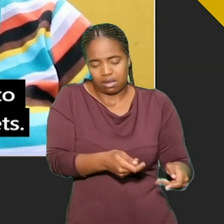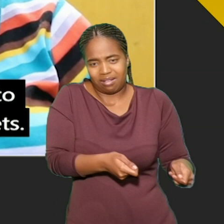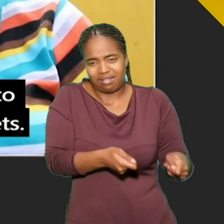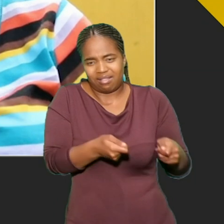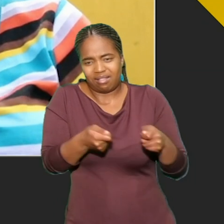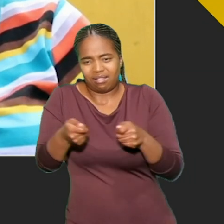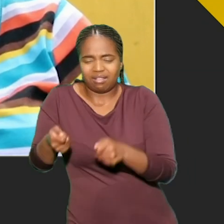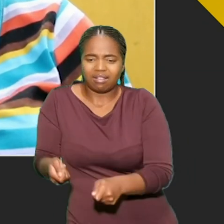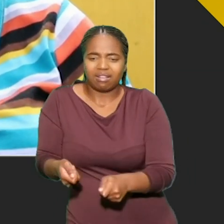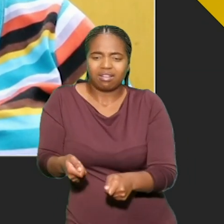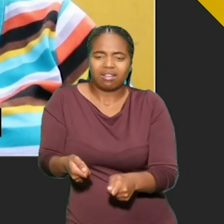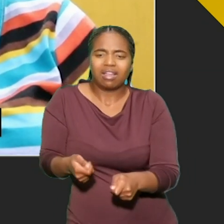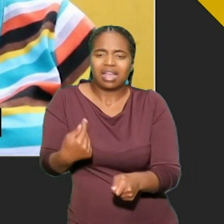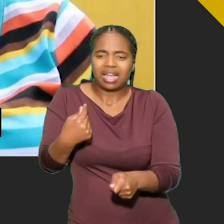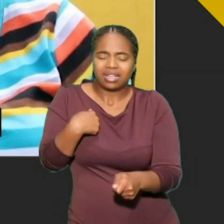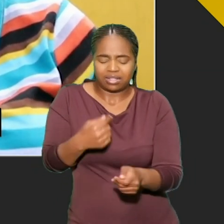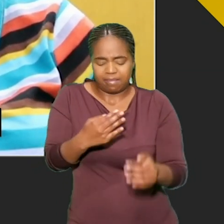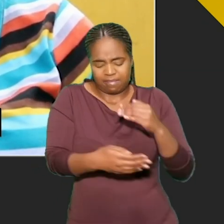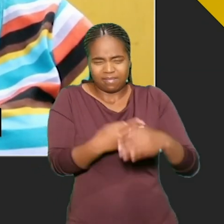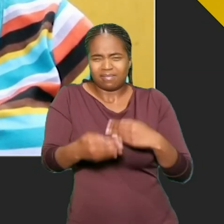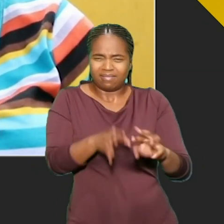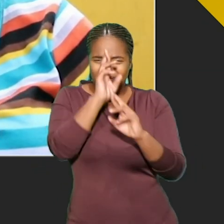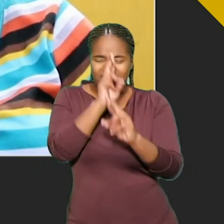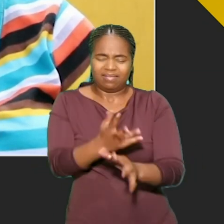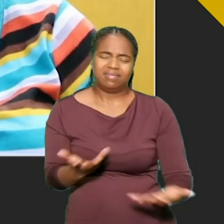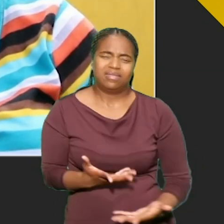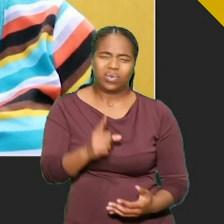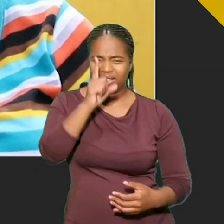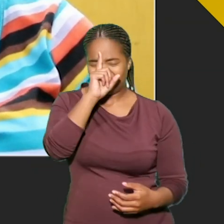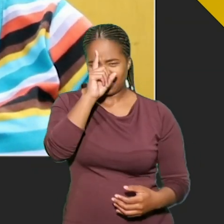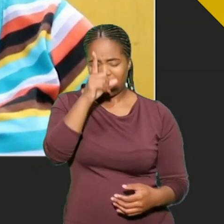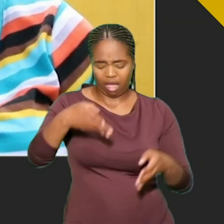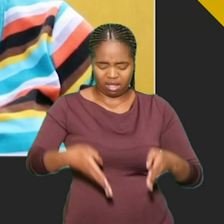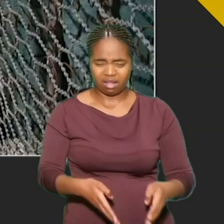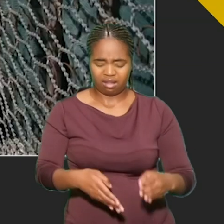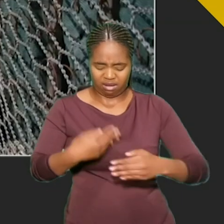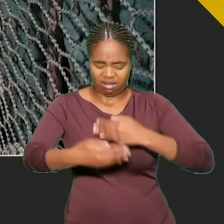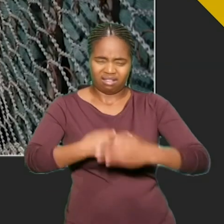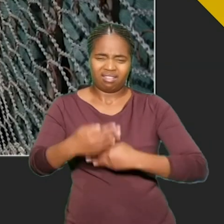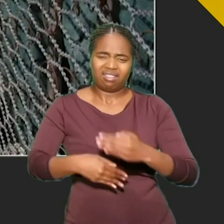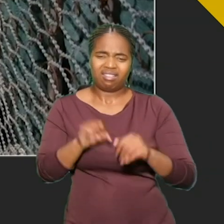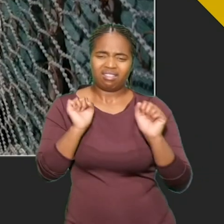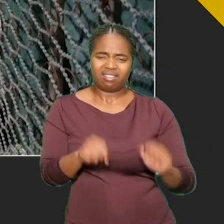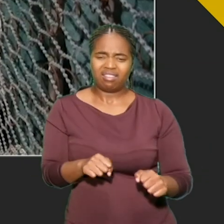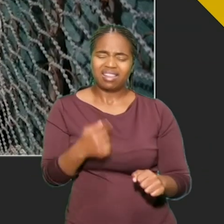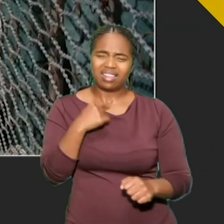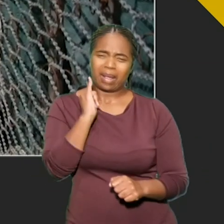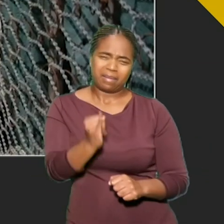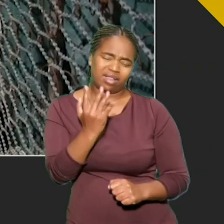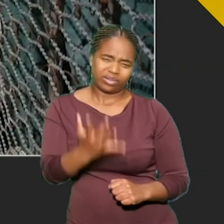sihlala kuyo, aqhuthwe ngengubo. Siphi isidima somntu omnyama xa umntu ezawuqhuthwa ngengubo esiwa endleleni, which is i-bad loo nto